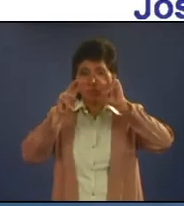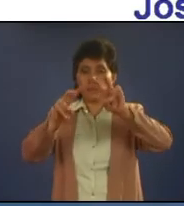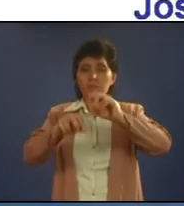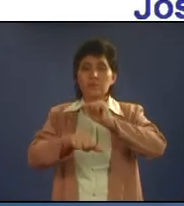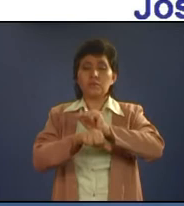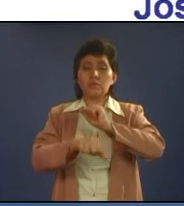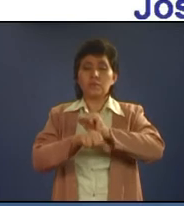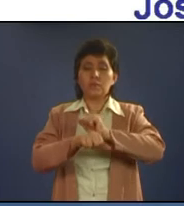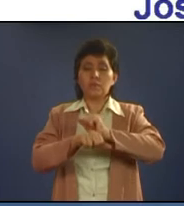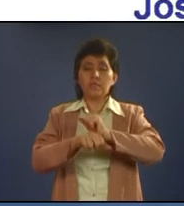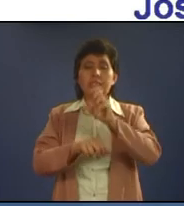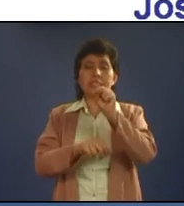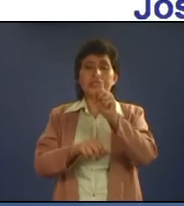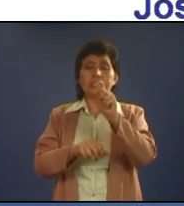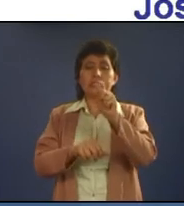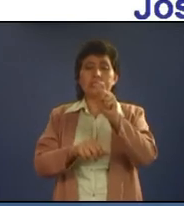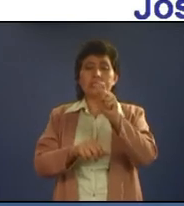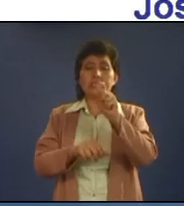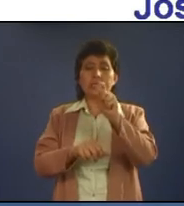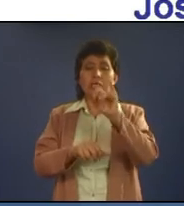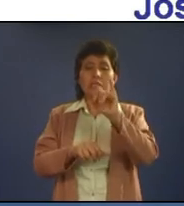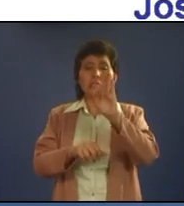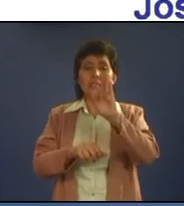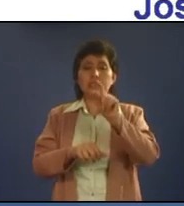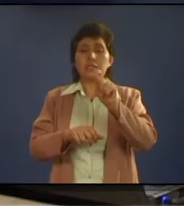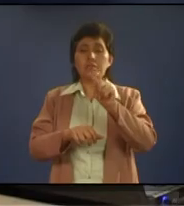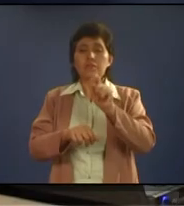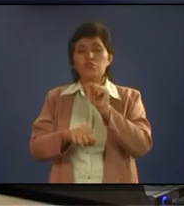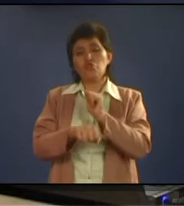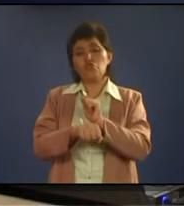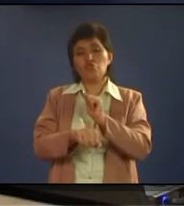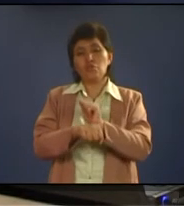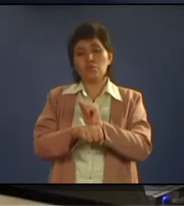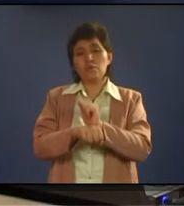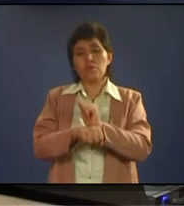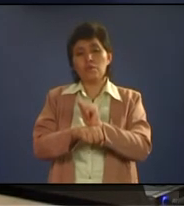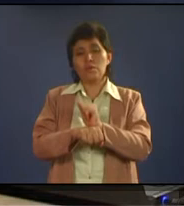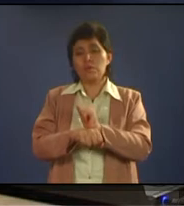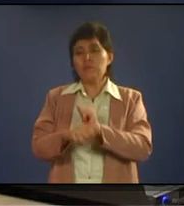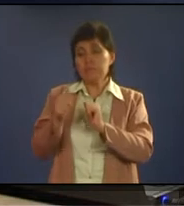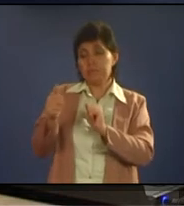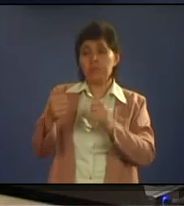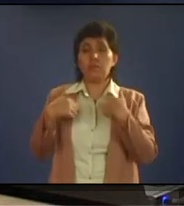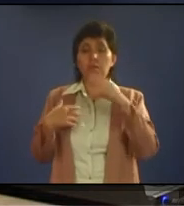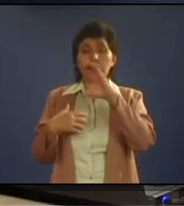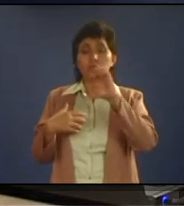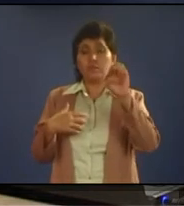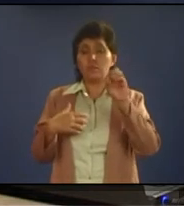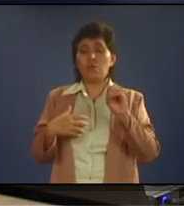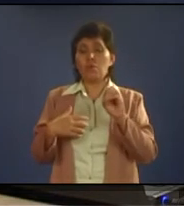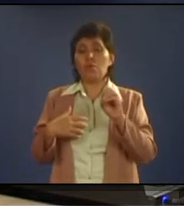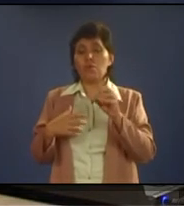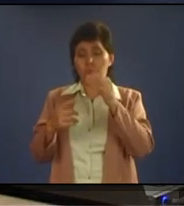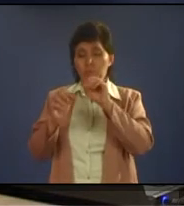Jobs. Steve Jobs, he is the CEO of Apple.